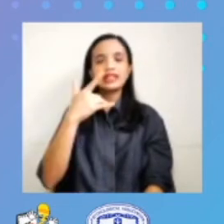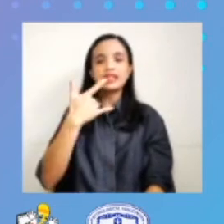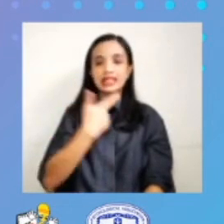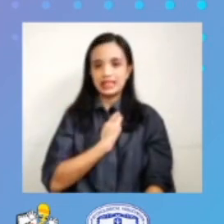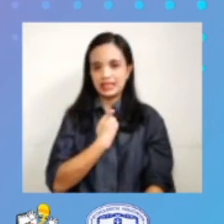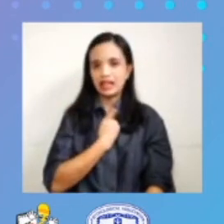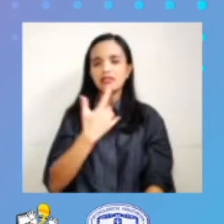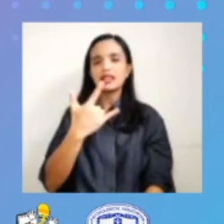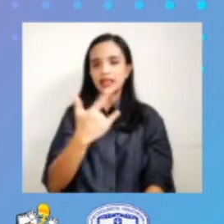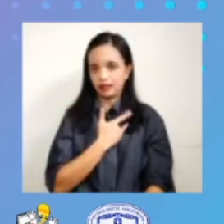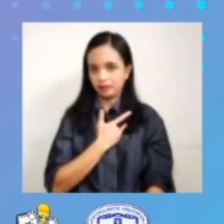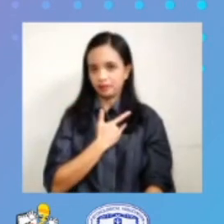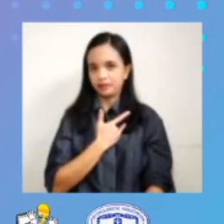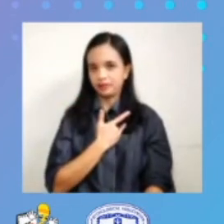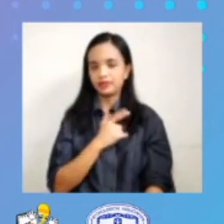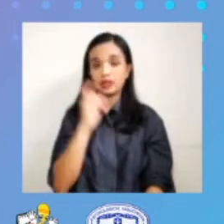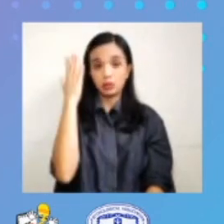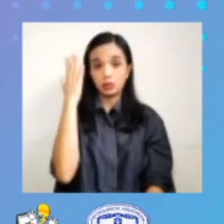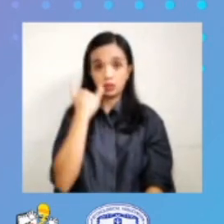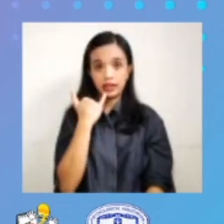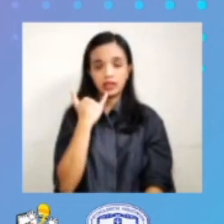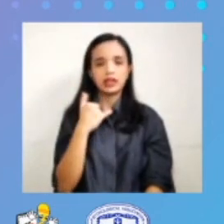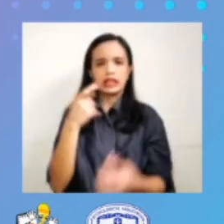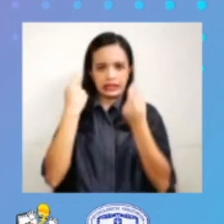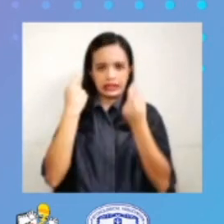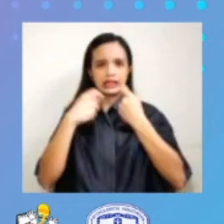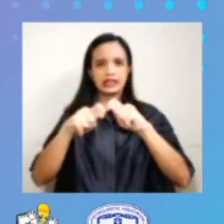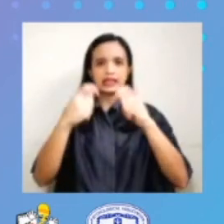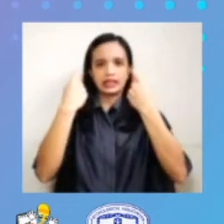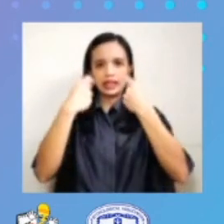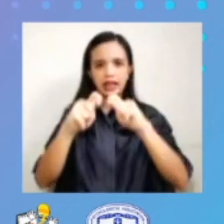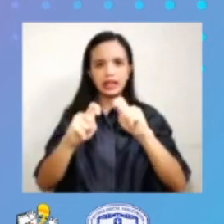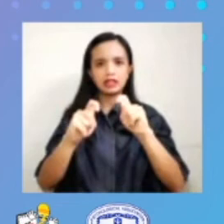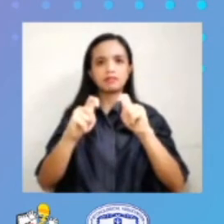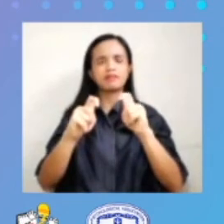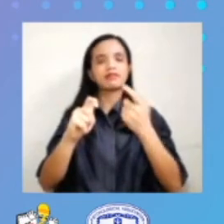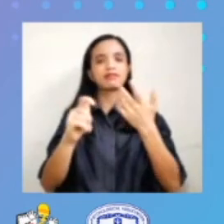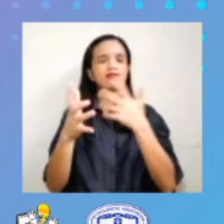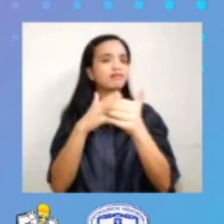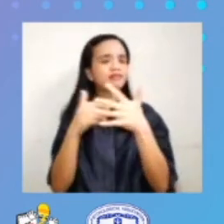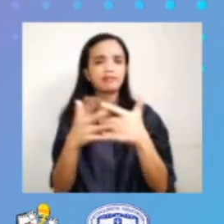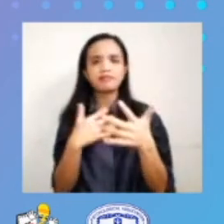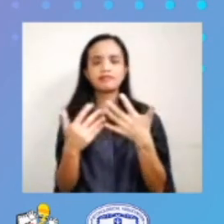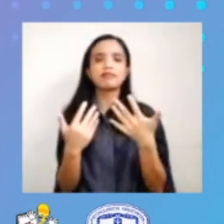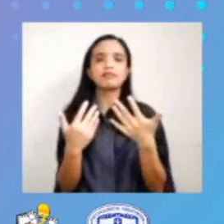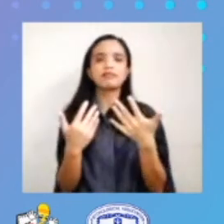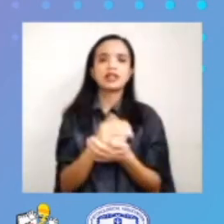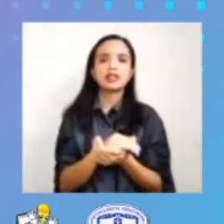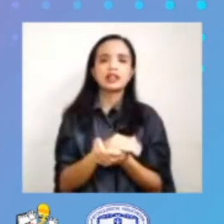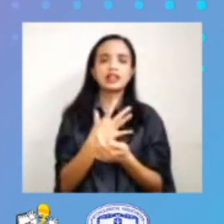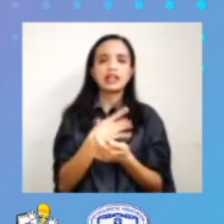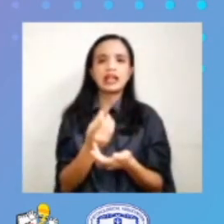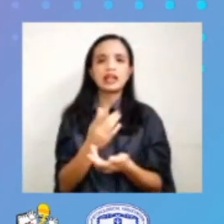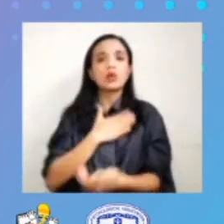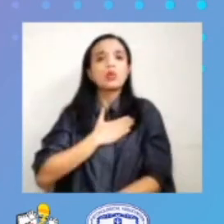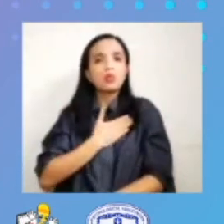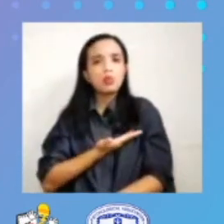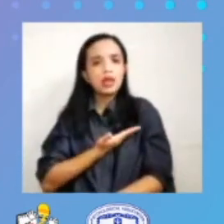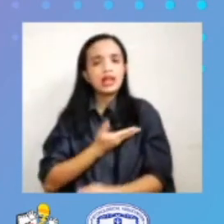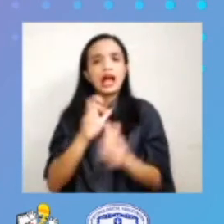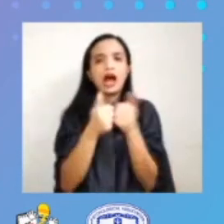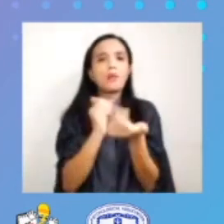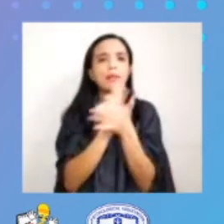You mentioned po na the goal should really be loving yourself enough. Take care of yourself. I think